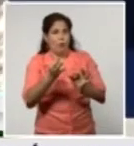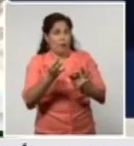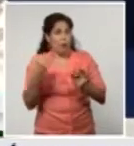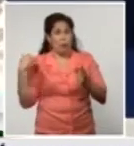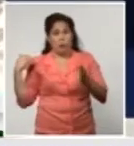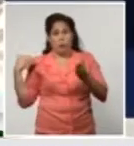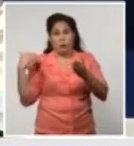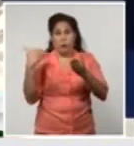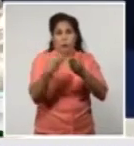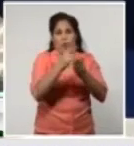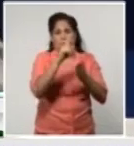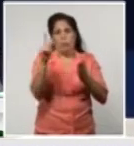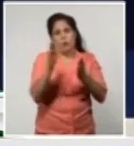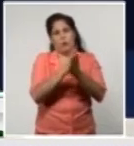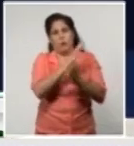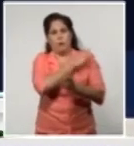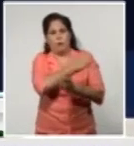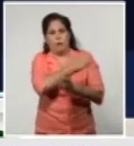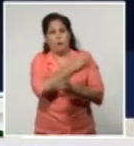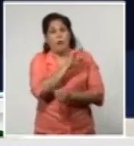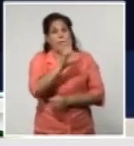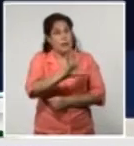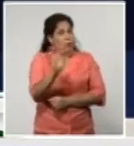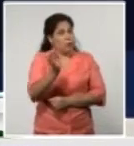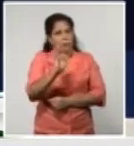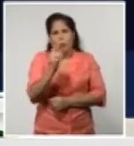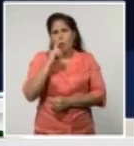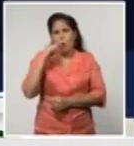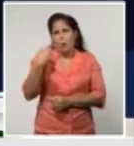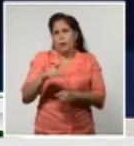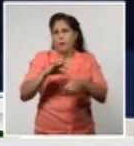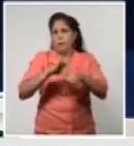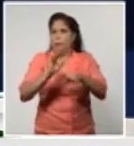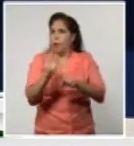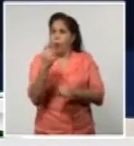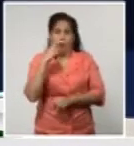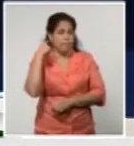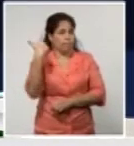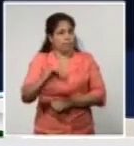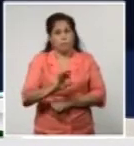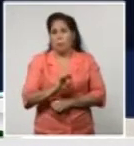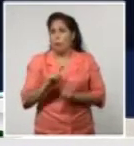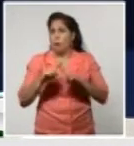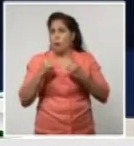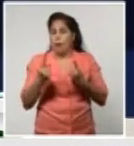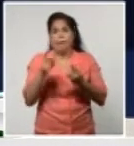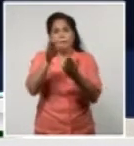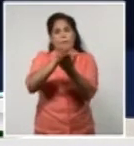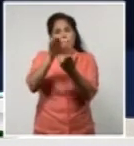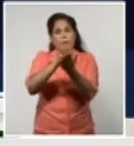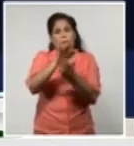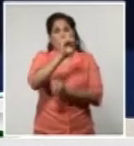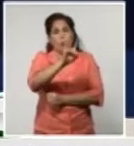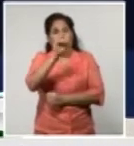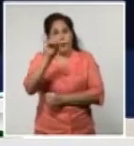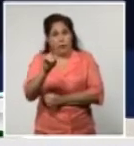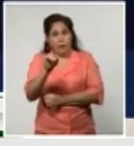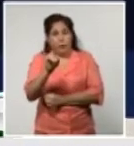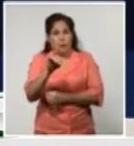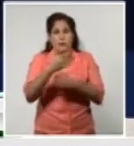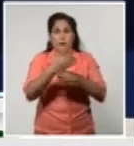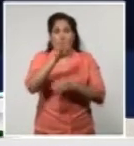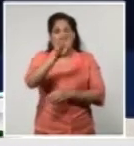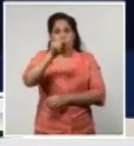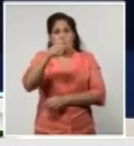who have been studied and who have been positive case contacts. This represents 88.51% of all cases confirmed in